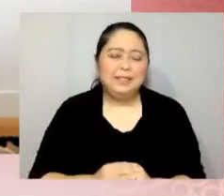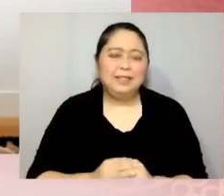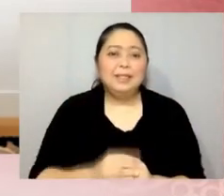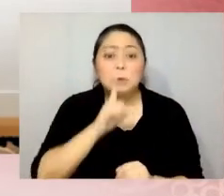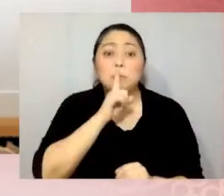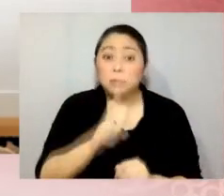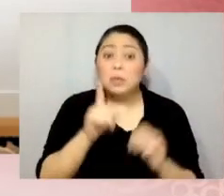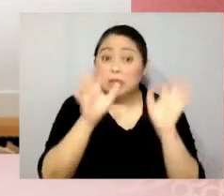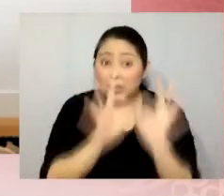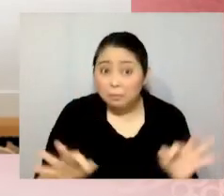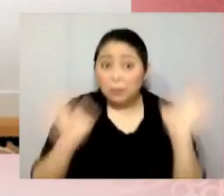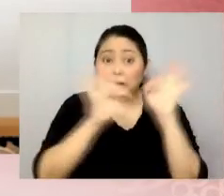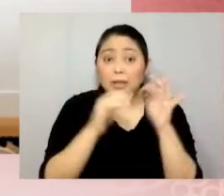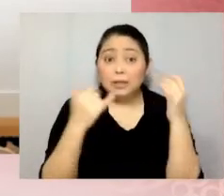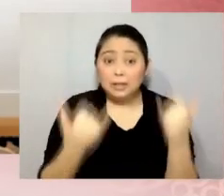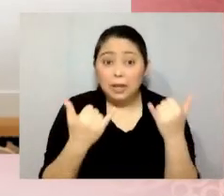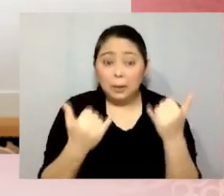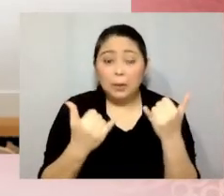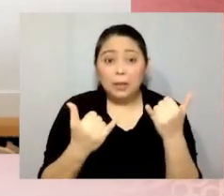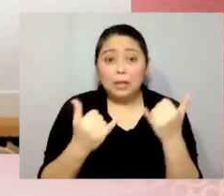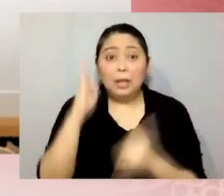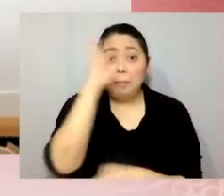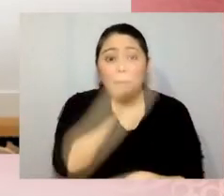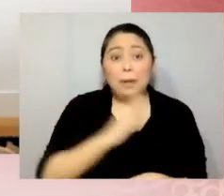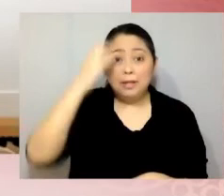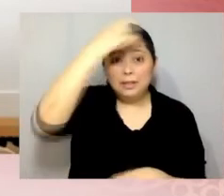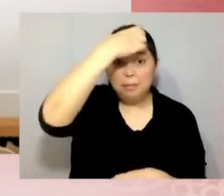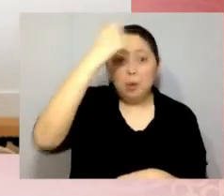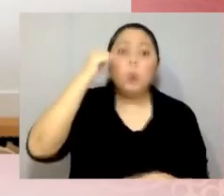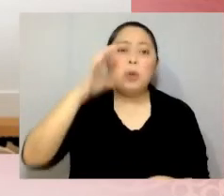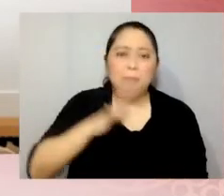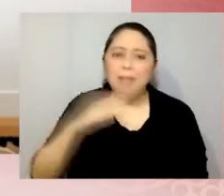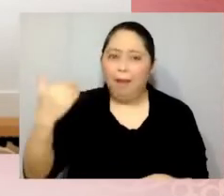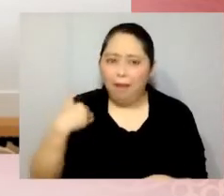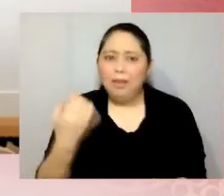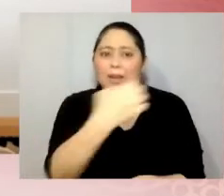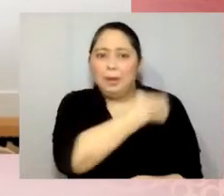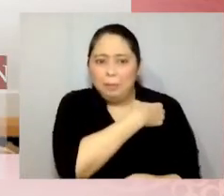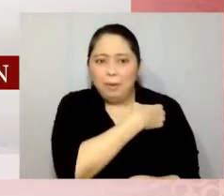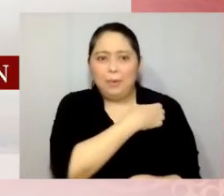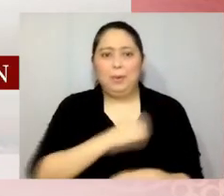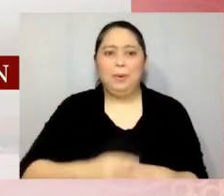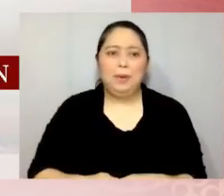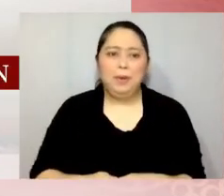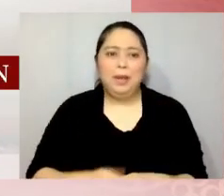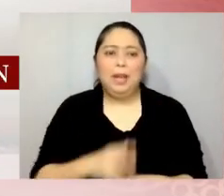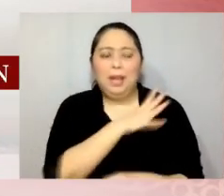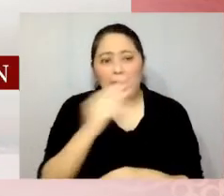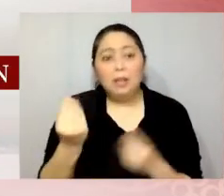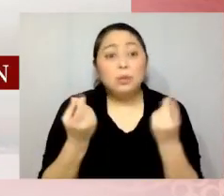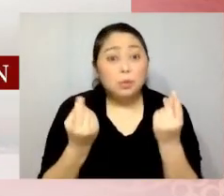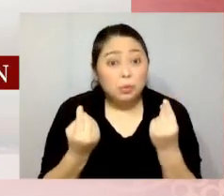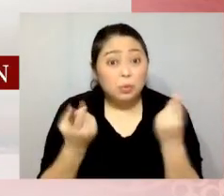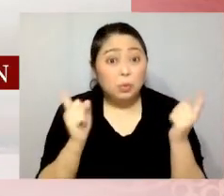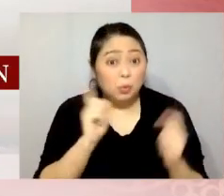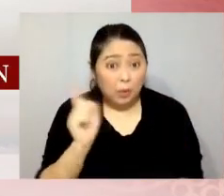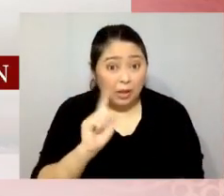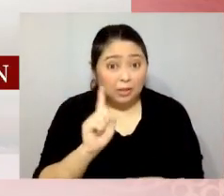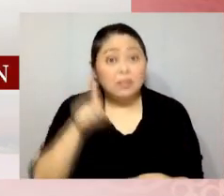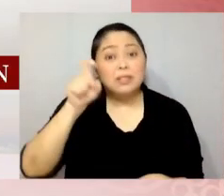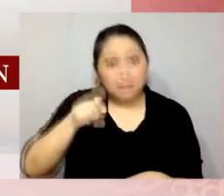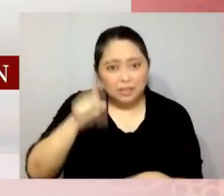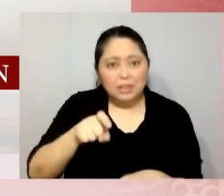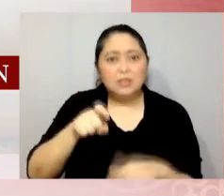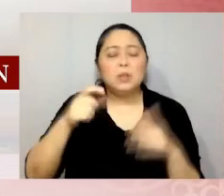priority also to make sure that Bangsamoro women are empowered. And to do that, we need to do more.